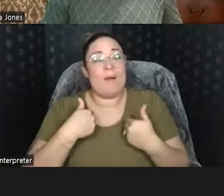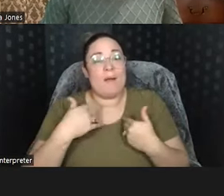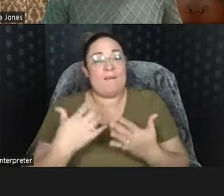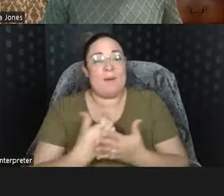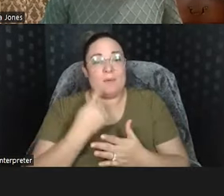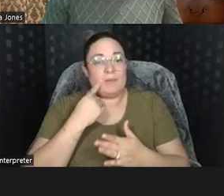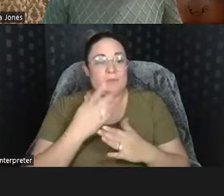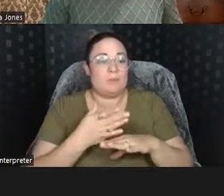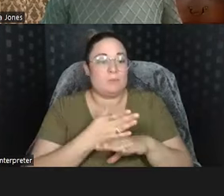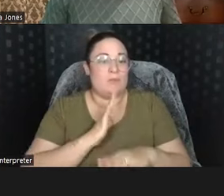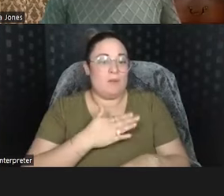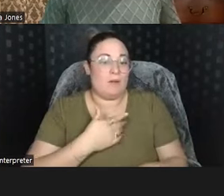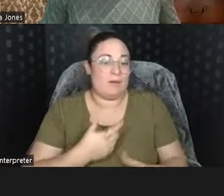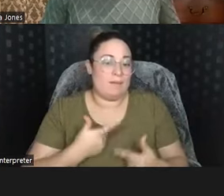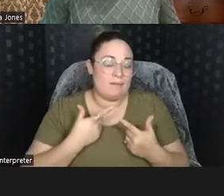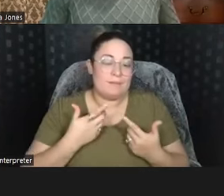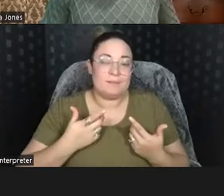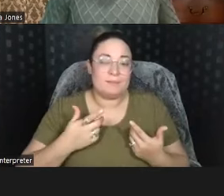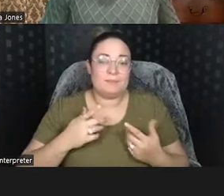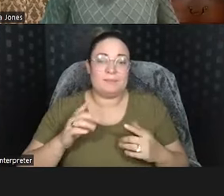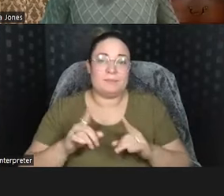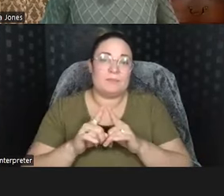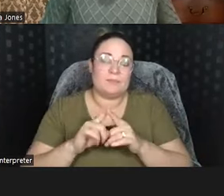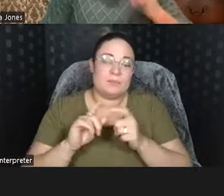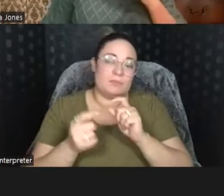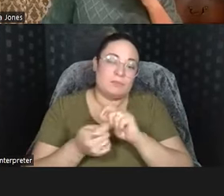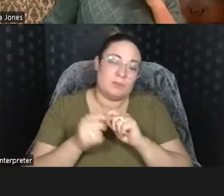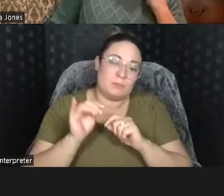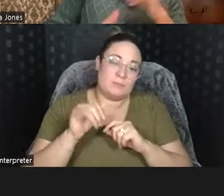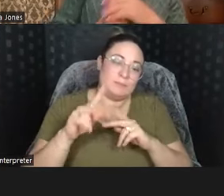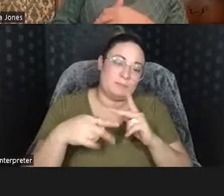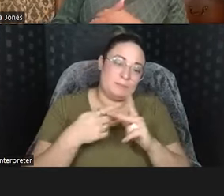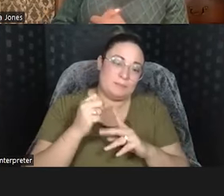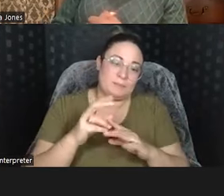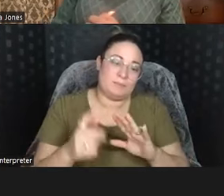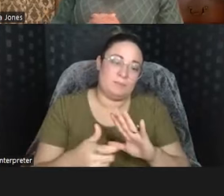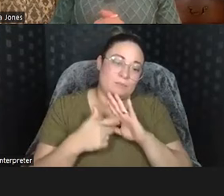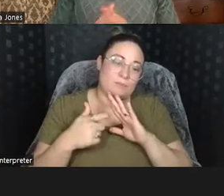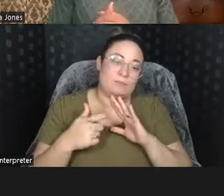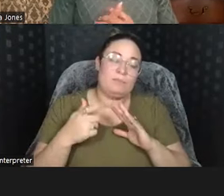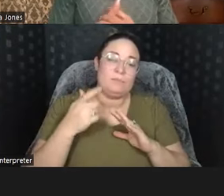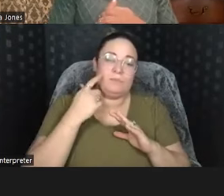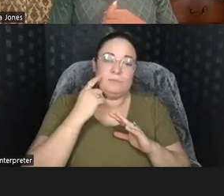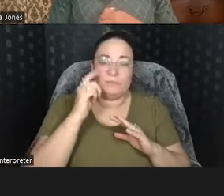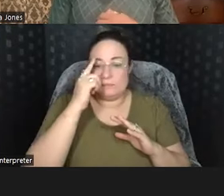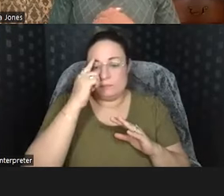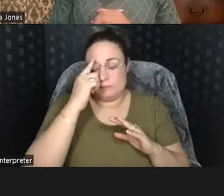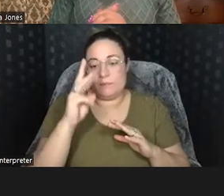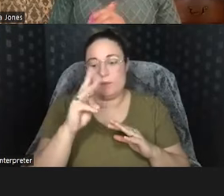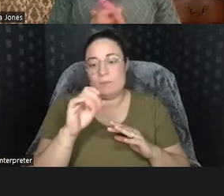of life. Along with changing those type of requirements in regards to